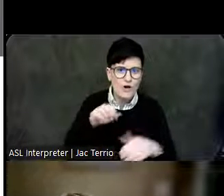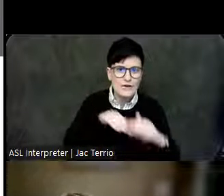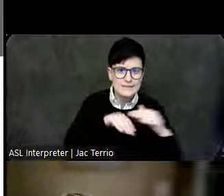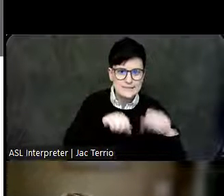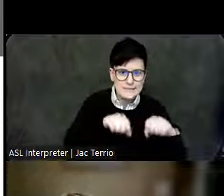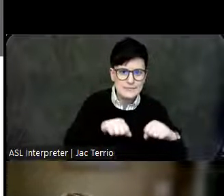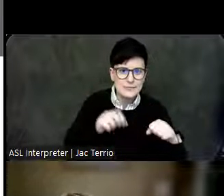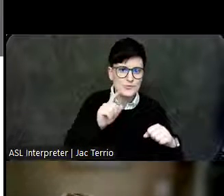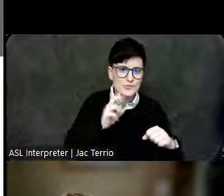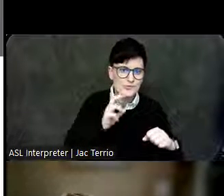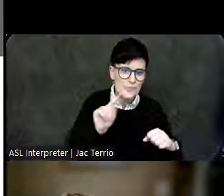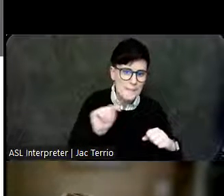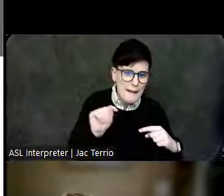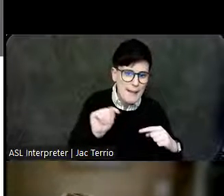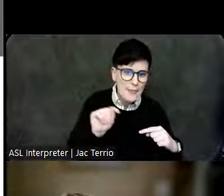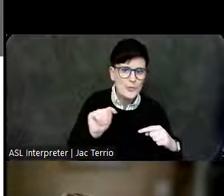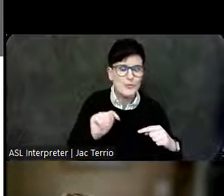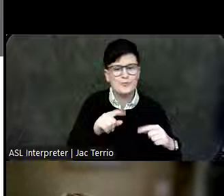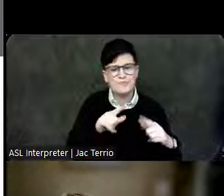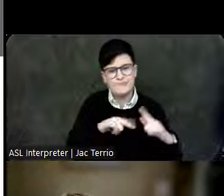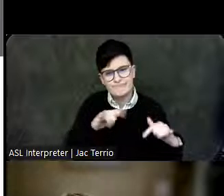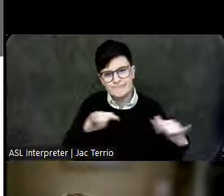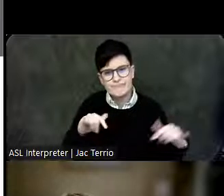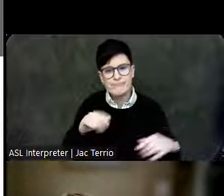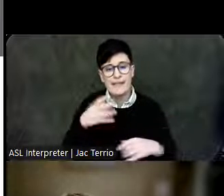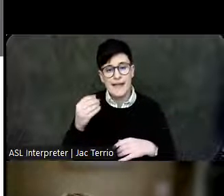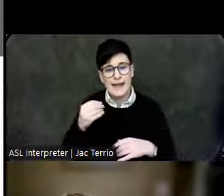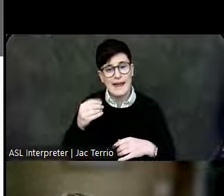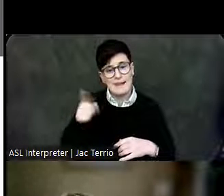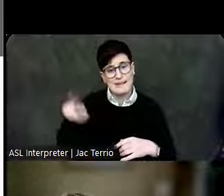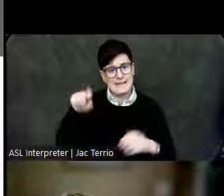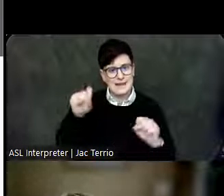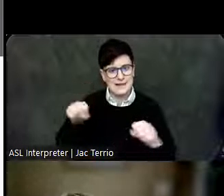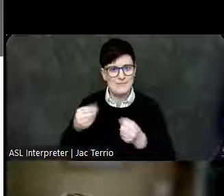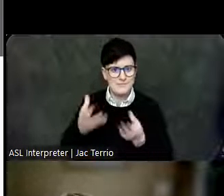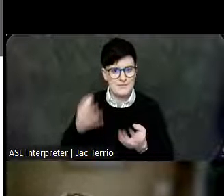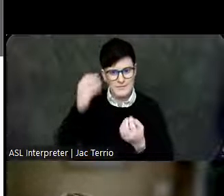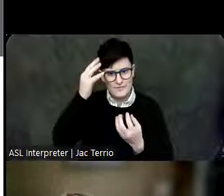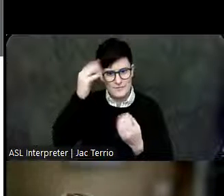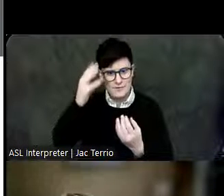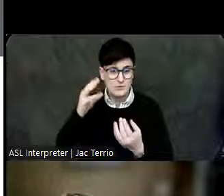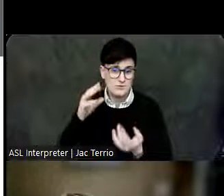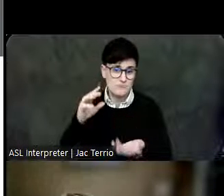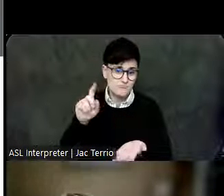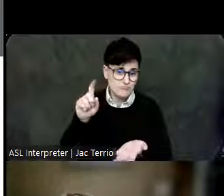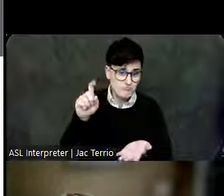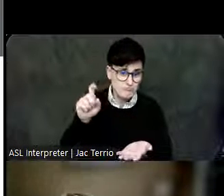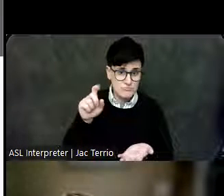and that sort of thing. And they also can provide information on, do they have,